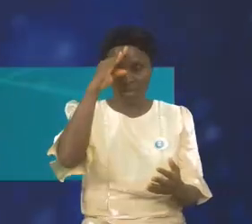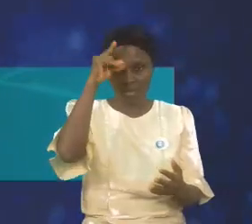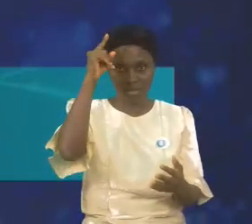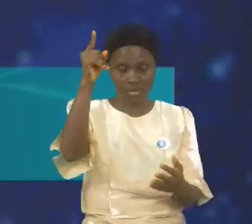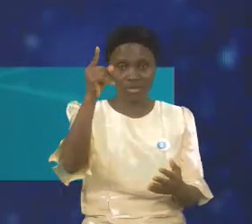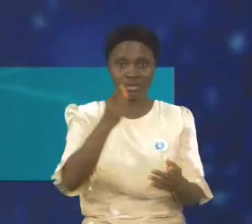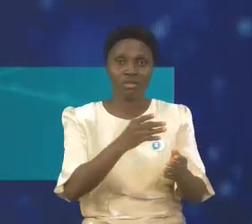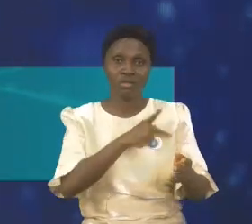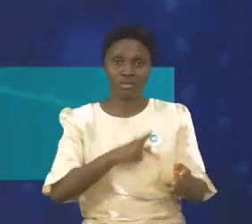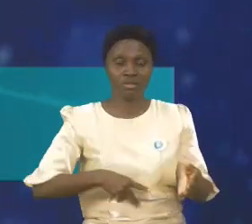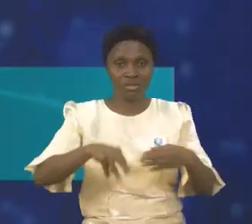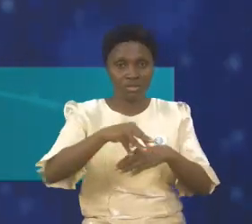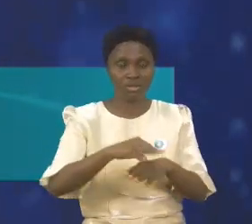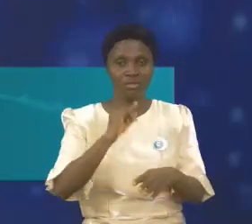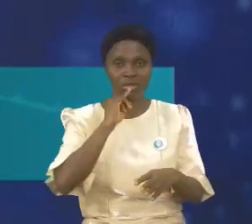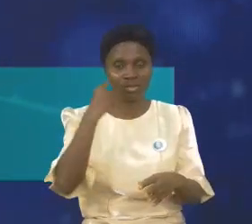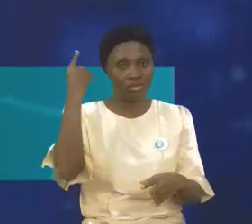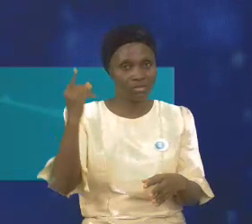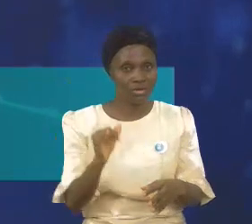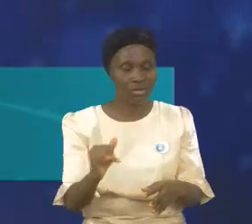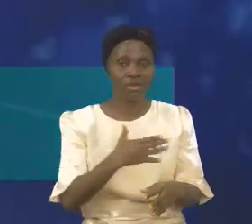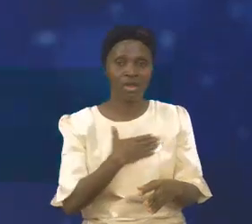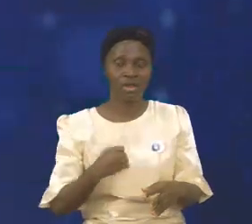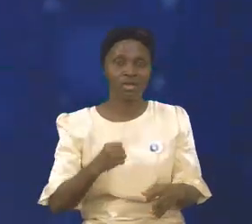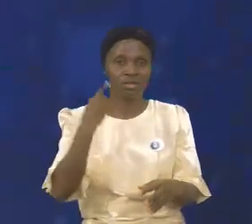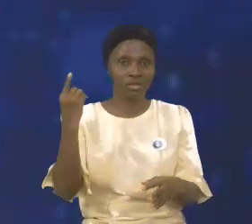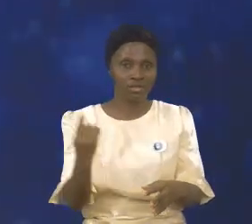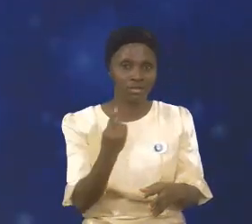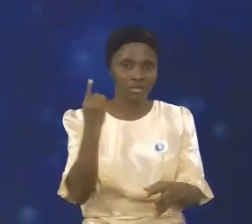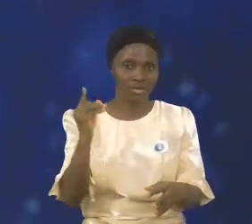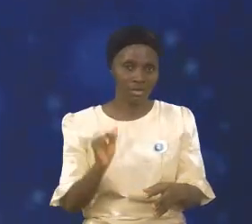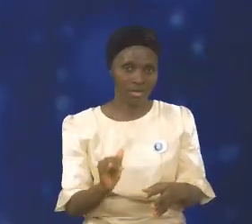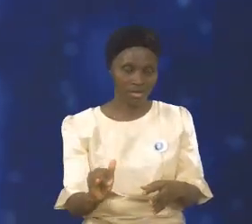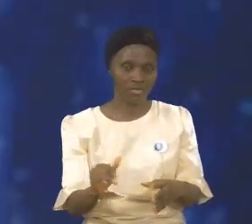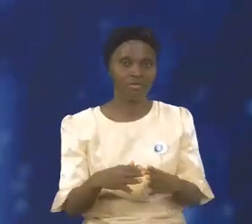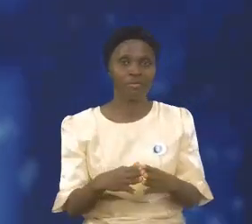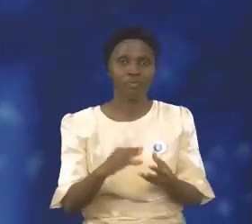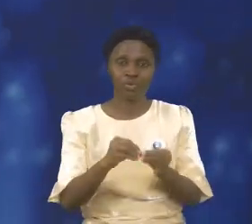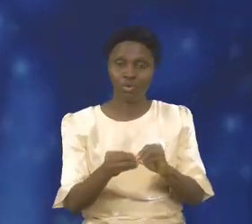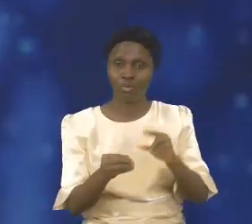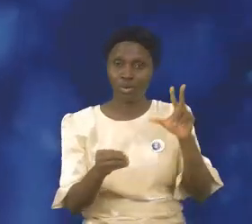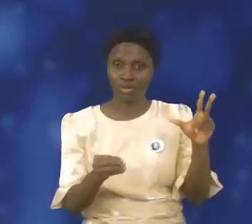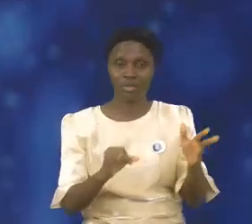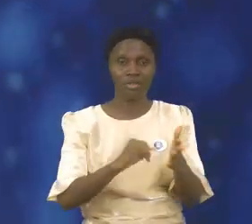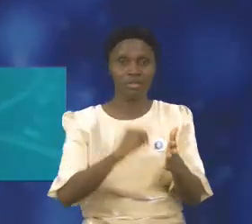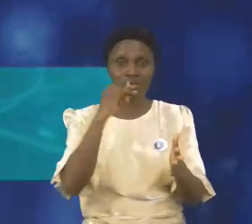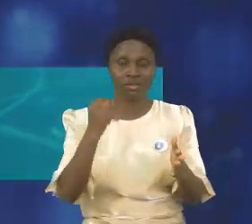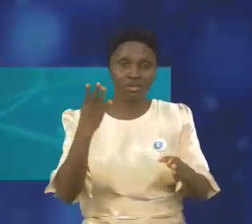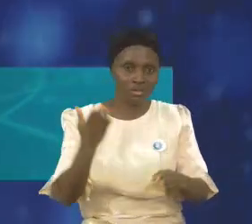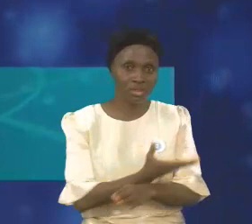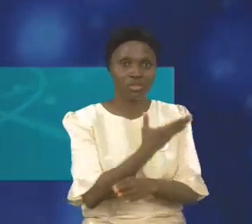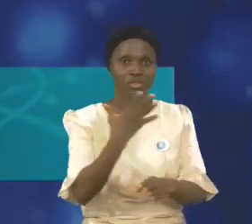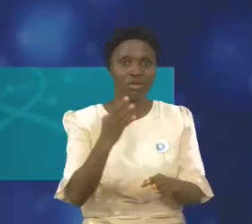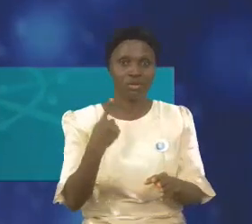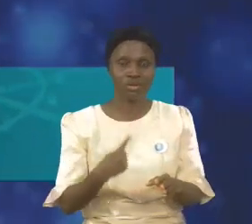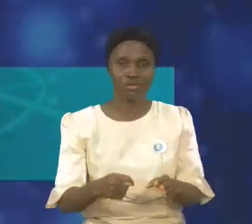The throne and the triumph of the true God. Number three is the termination of the